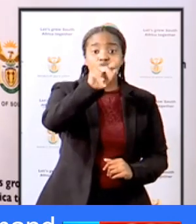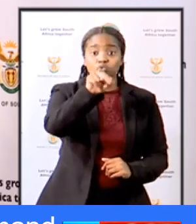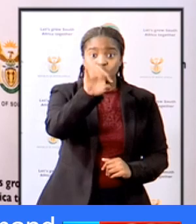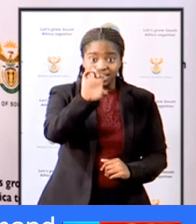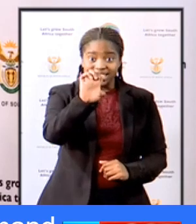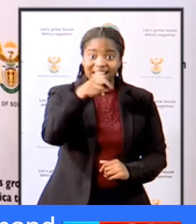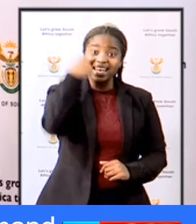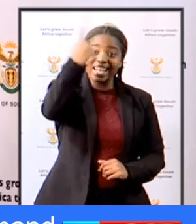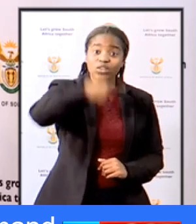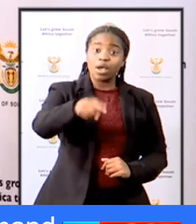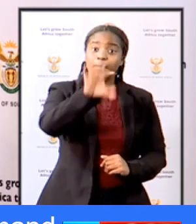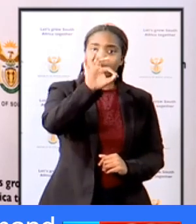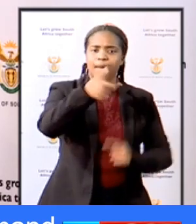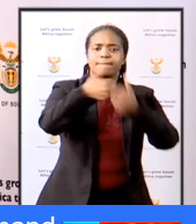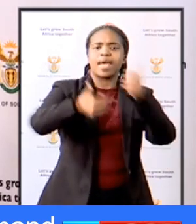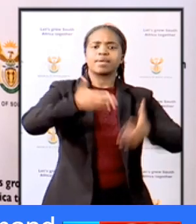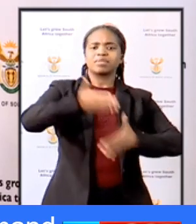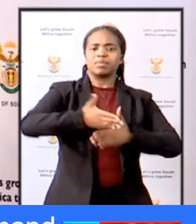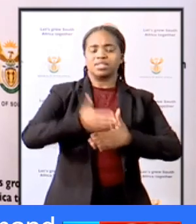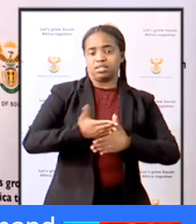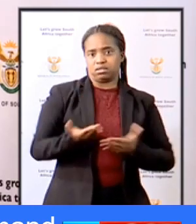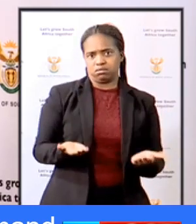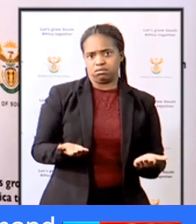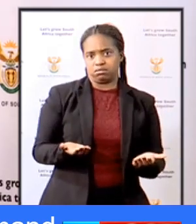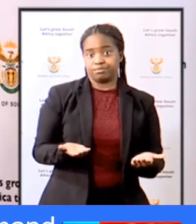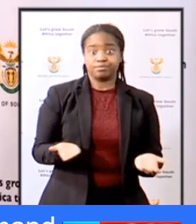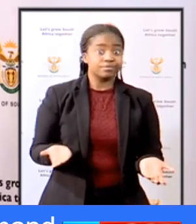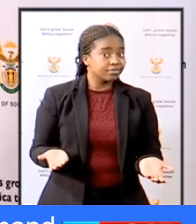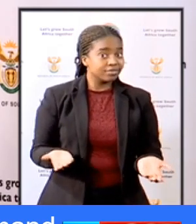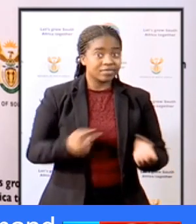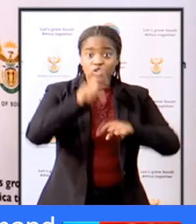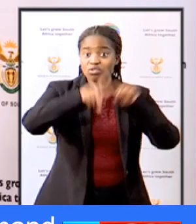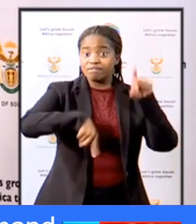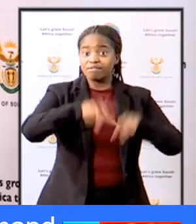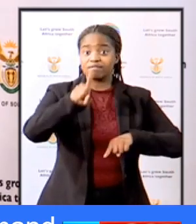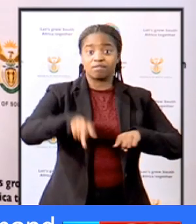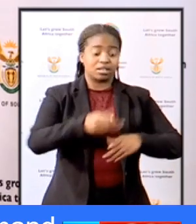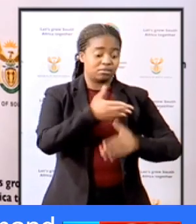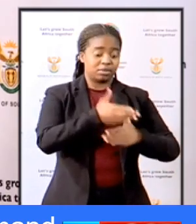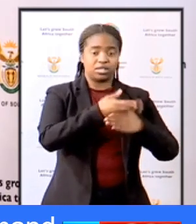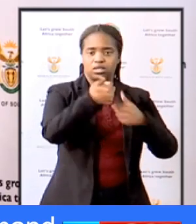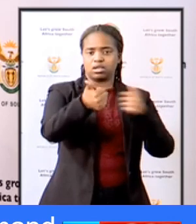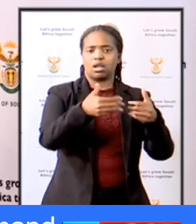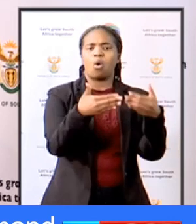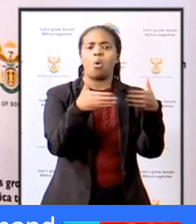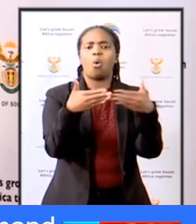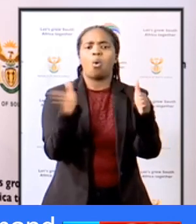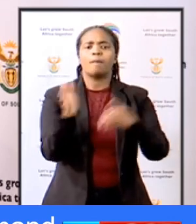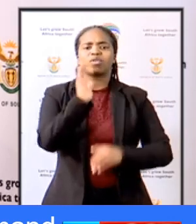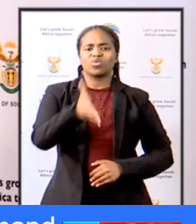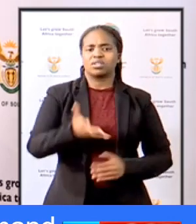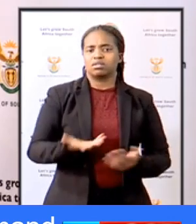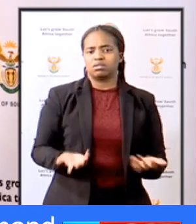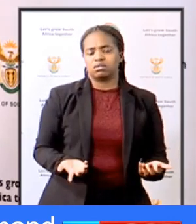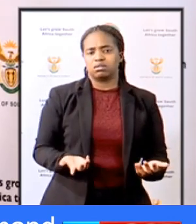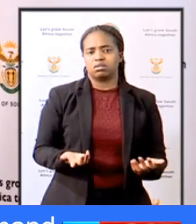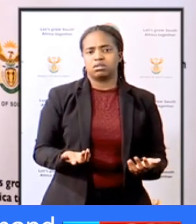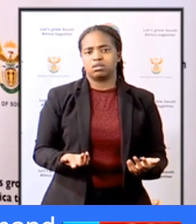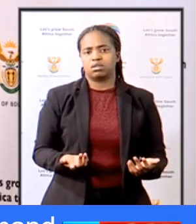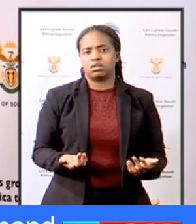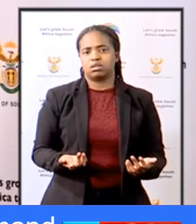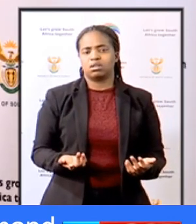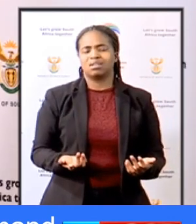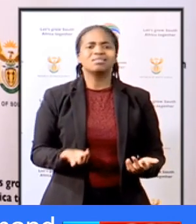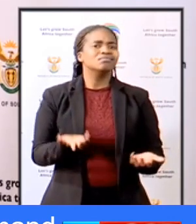Monday will be going to work. Various sectors of the economy will be open.